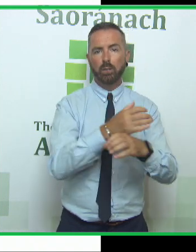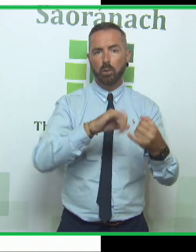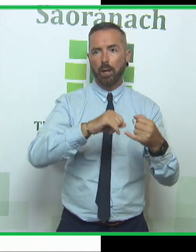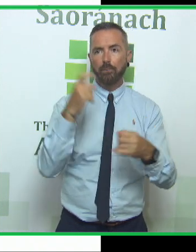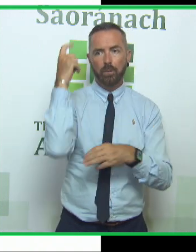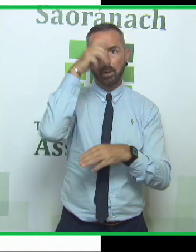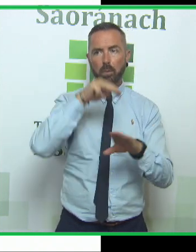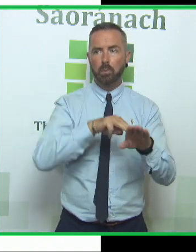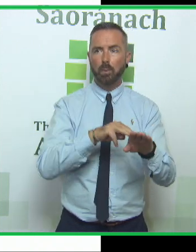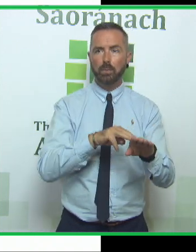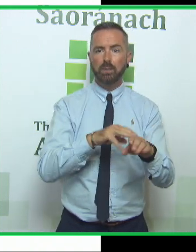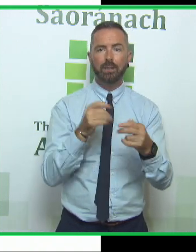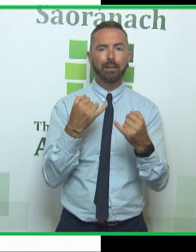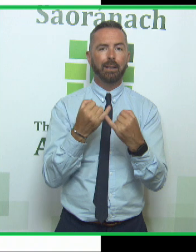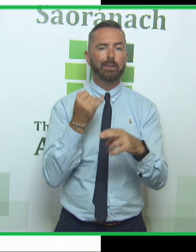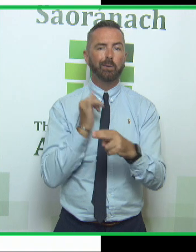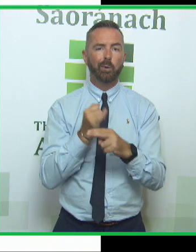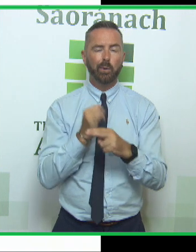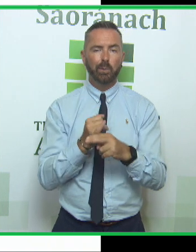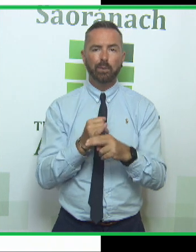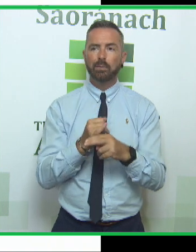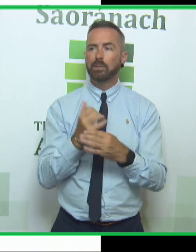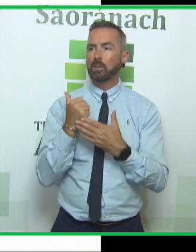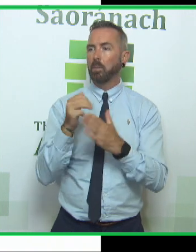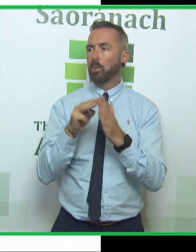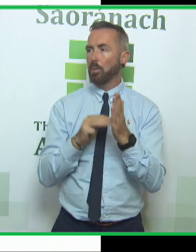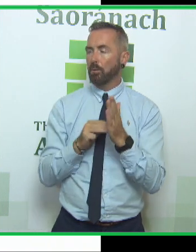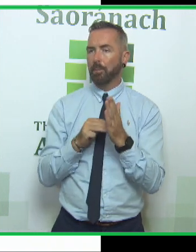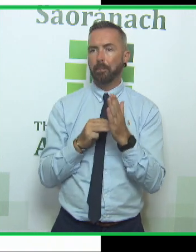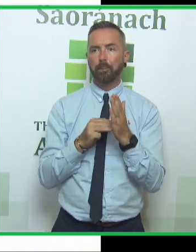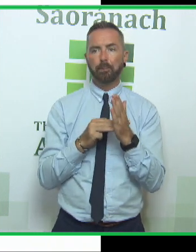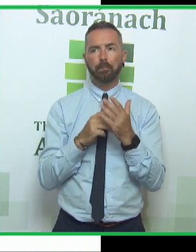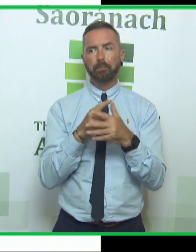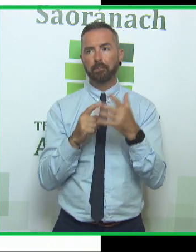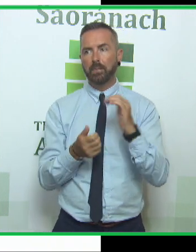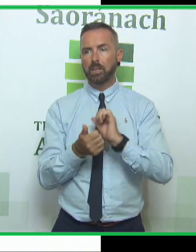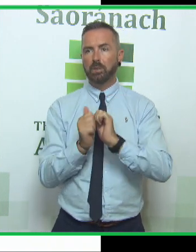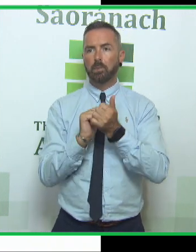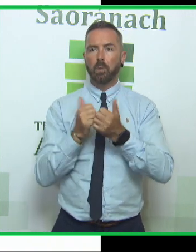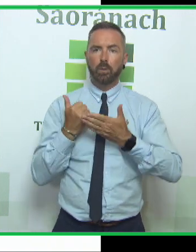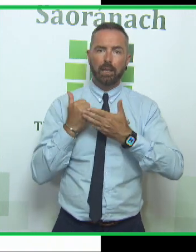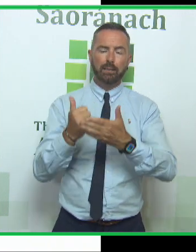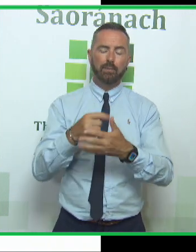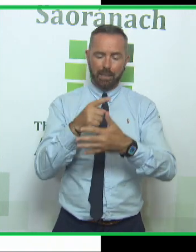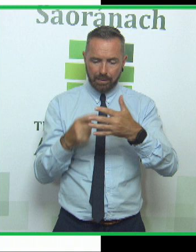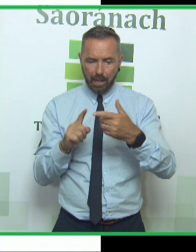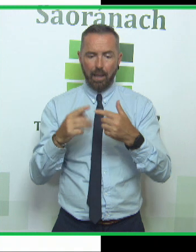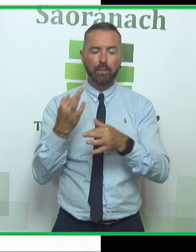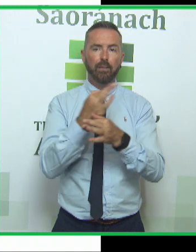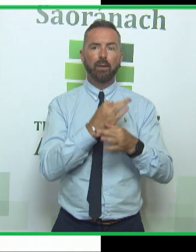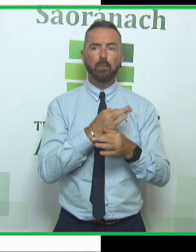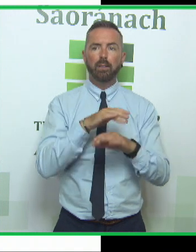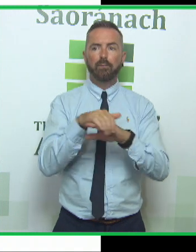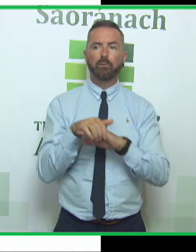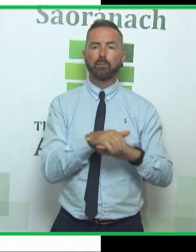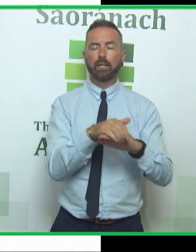misuse, but also the schools, also the kind of support programs, sporting activities, etc., and the families and